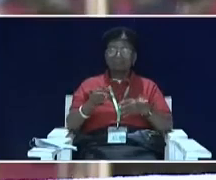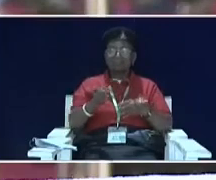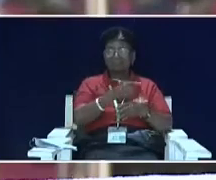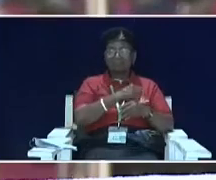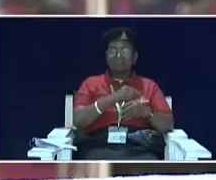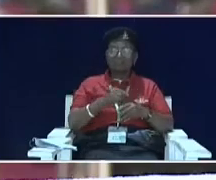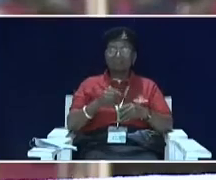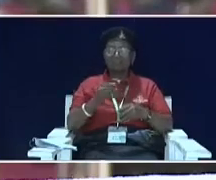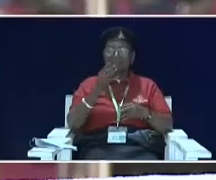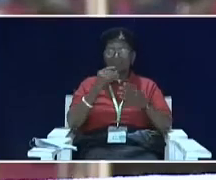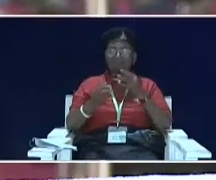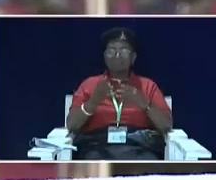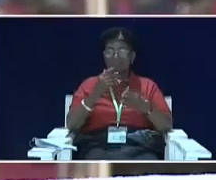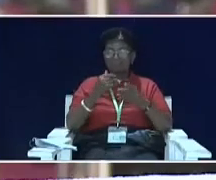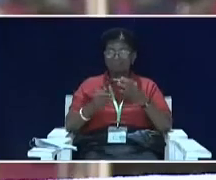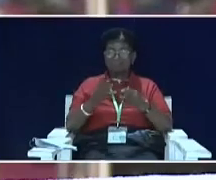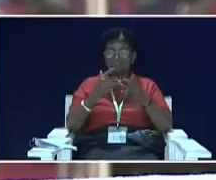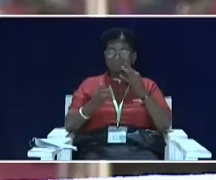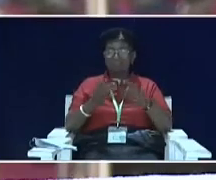Fire power.